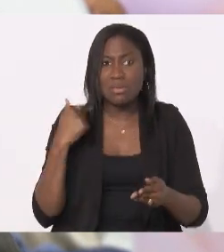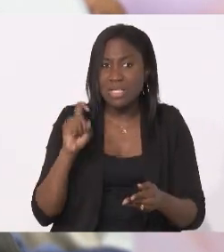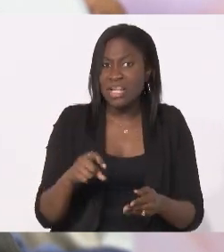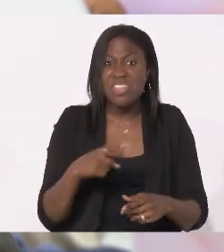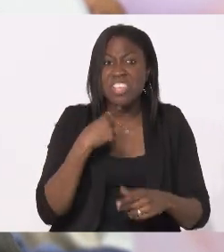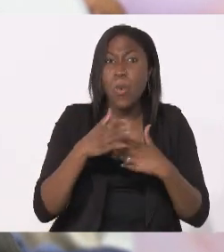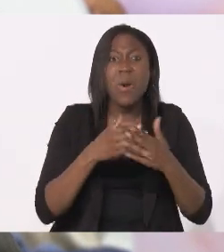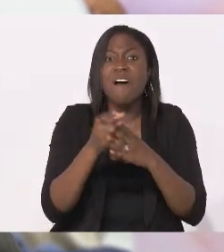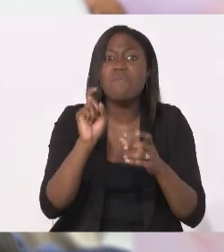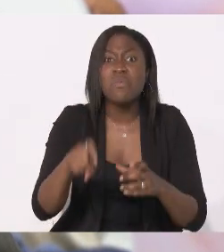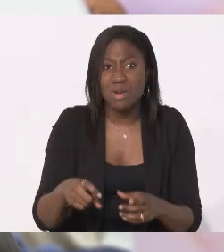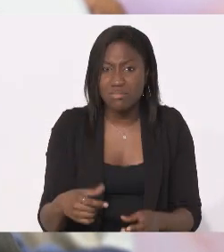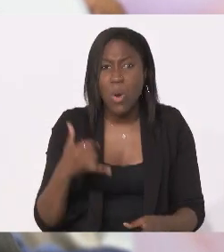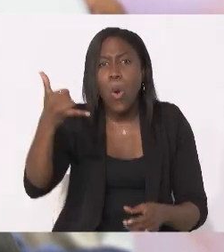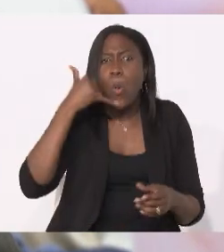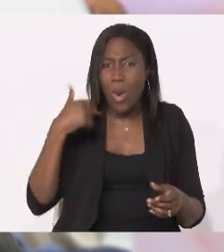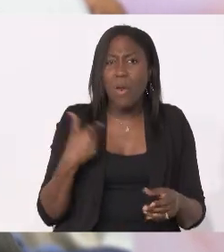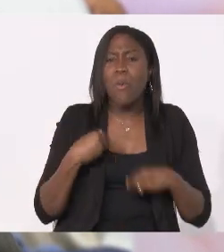Trinidad.